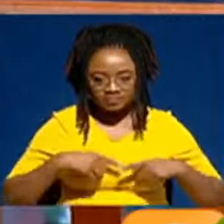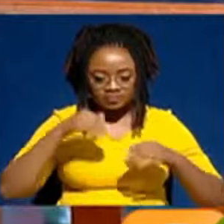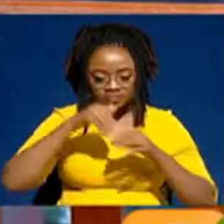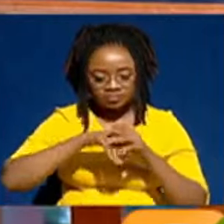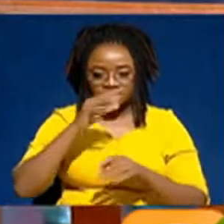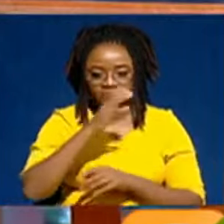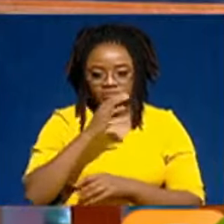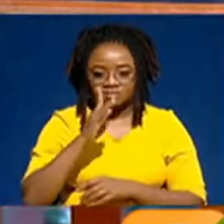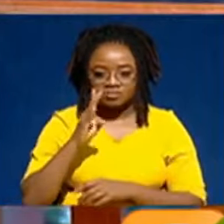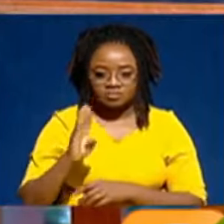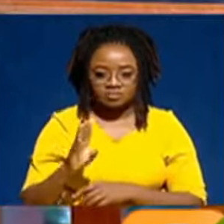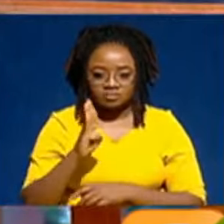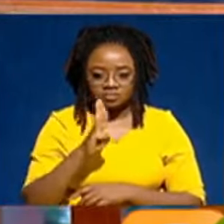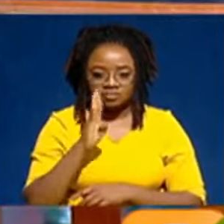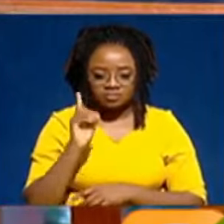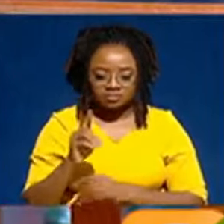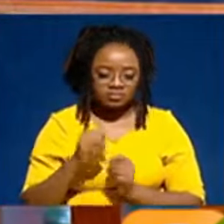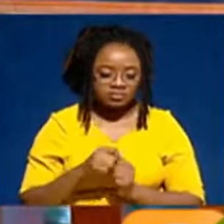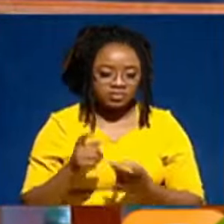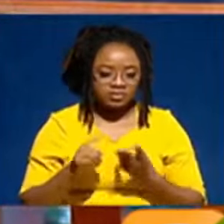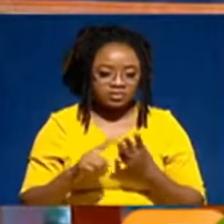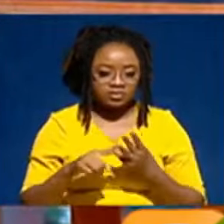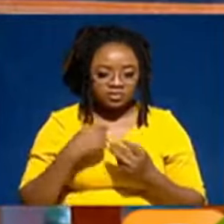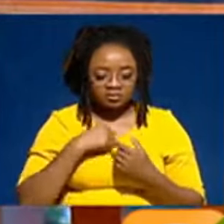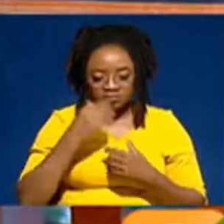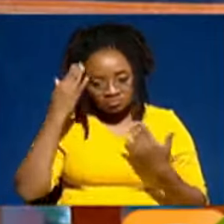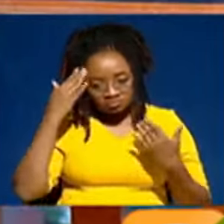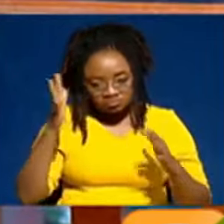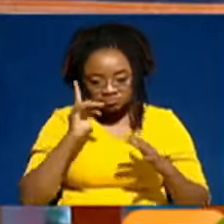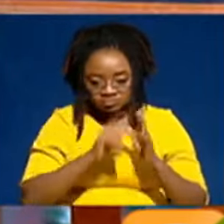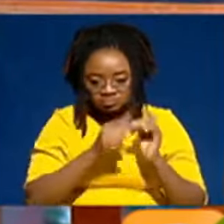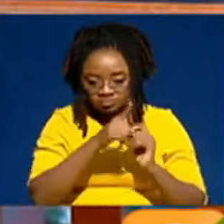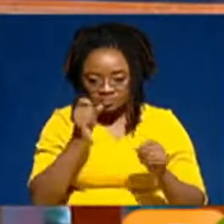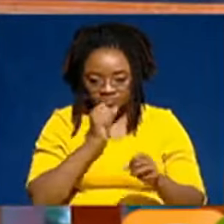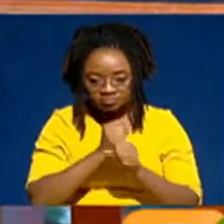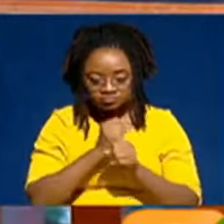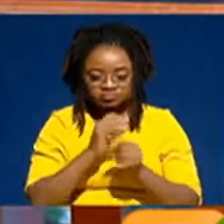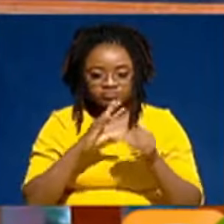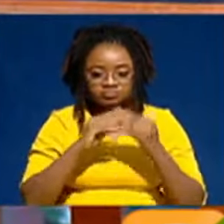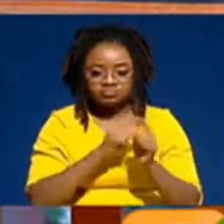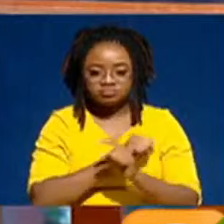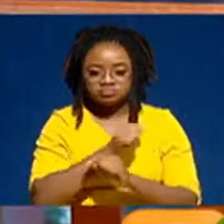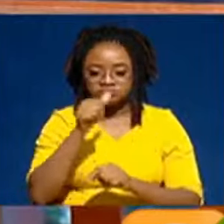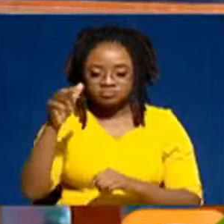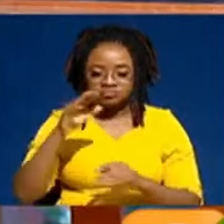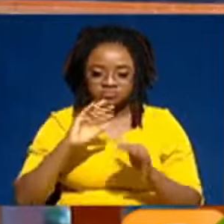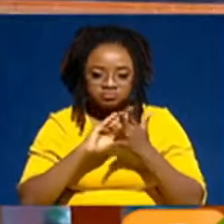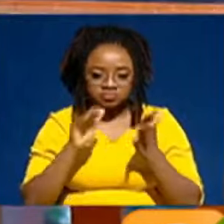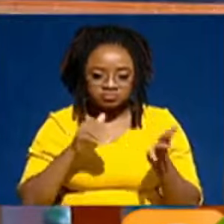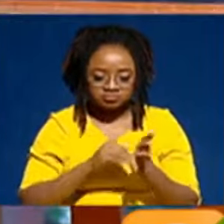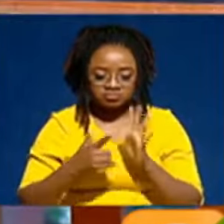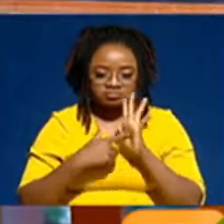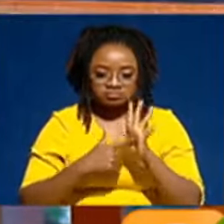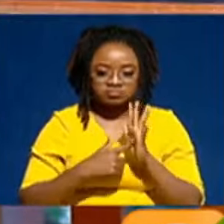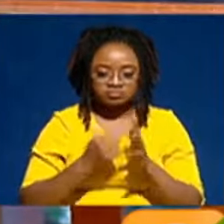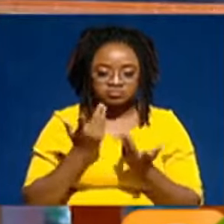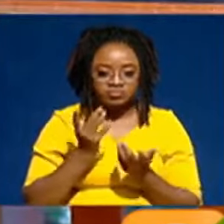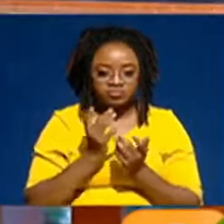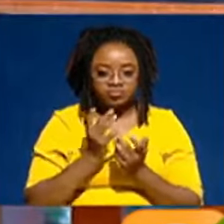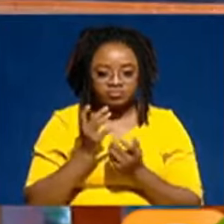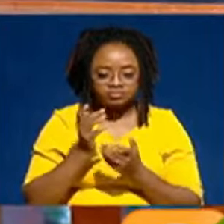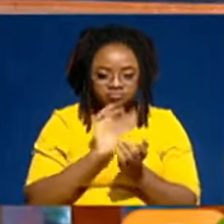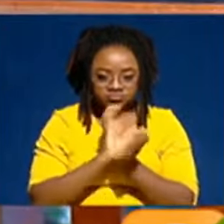know what they are doing in creating other centers like Madama said in Kasarani, Karen, and